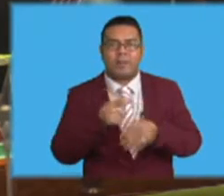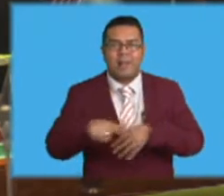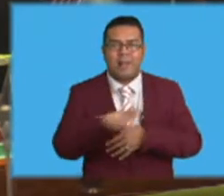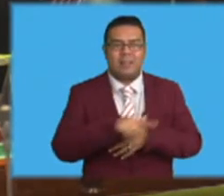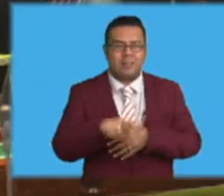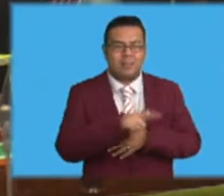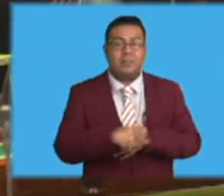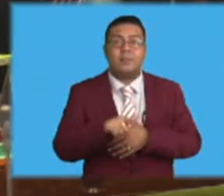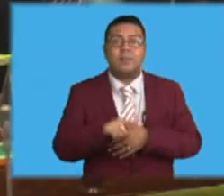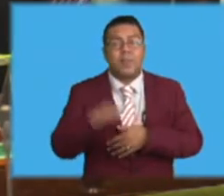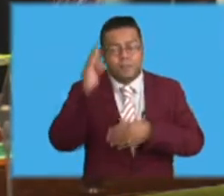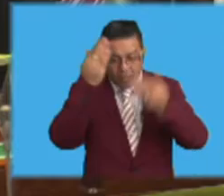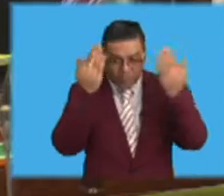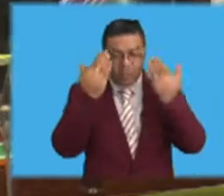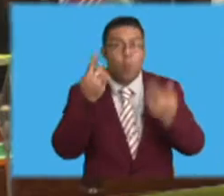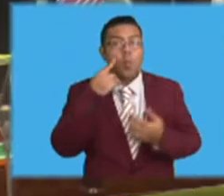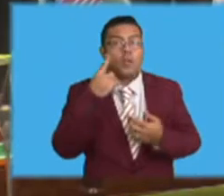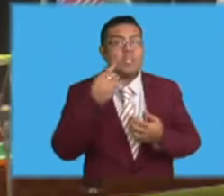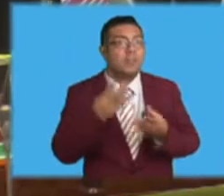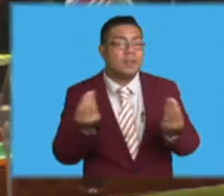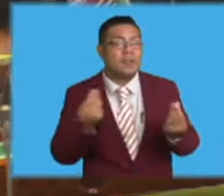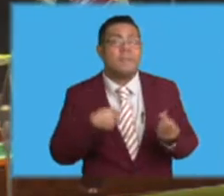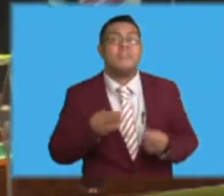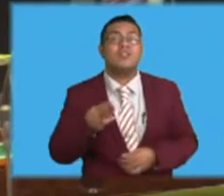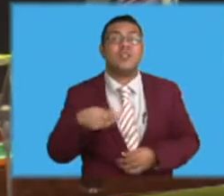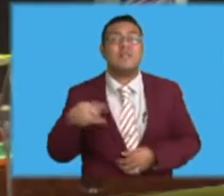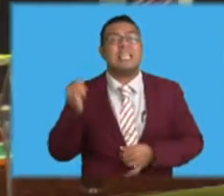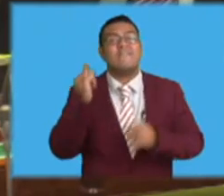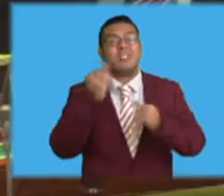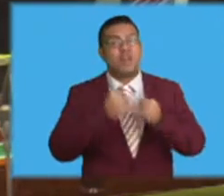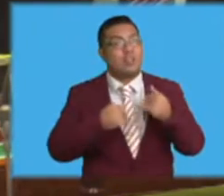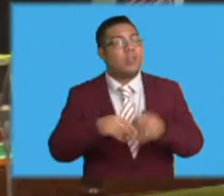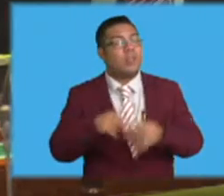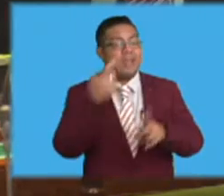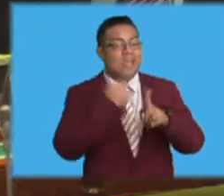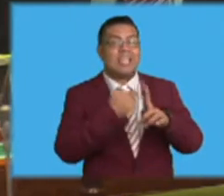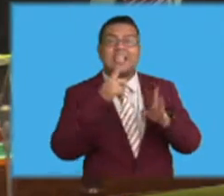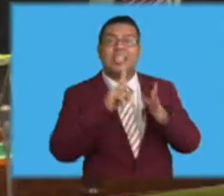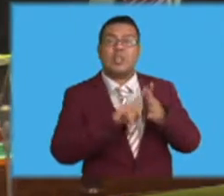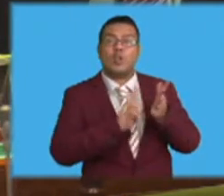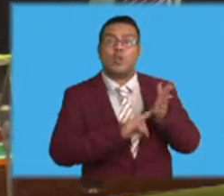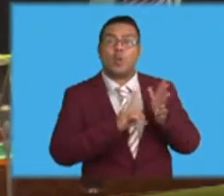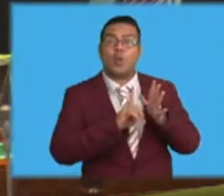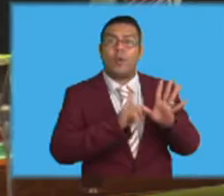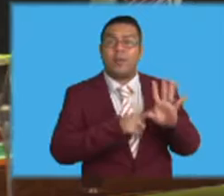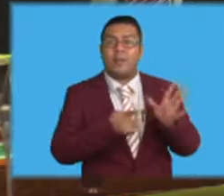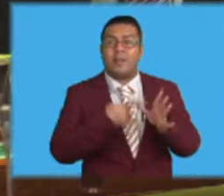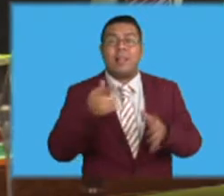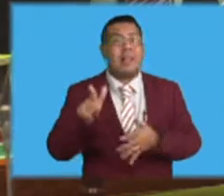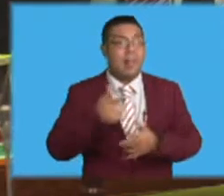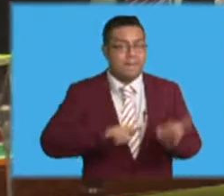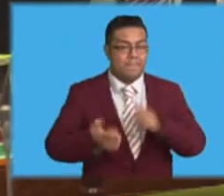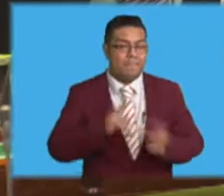Madam Speaker, water samples have been taken as of last week by the Minister of Infrastructure to the Kinoya lab to confirm the effectiveness of the